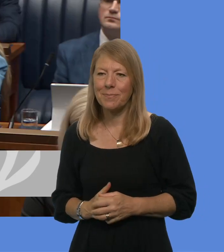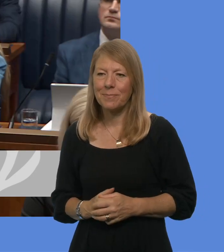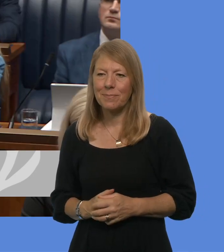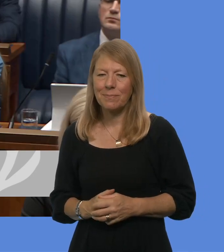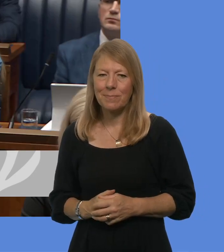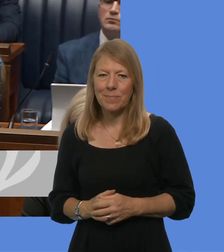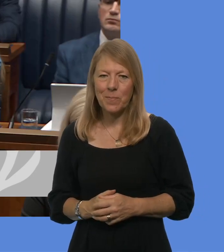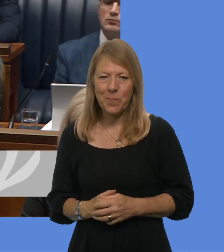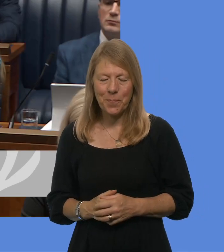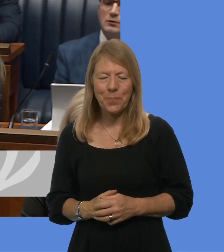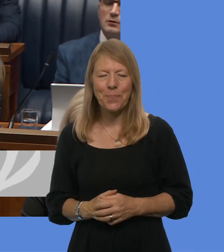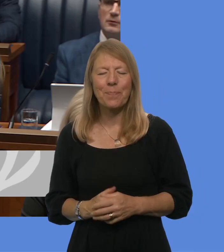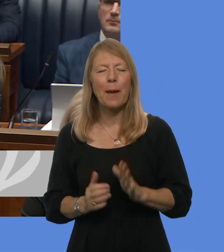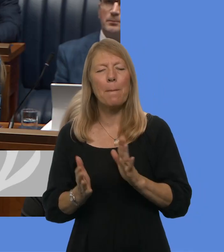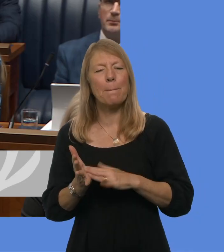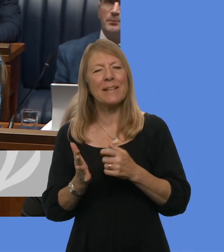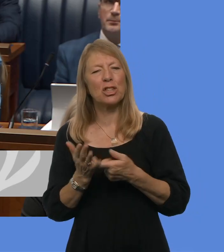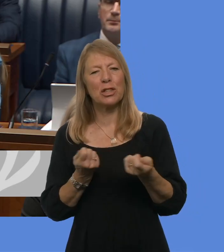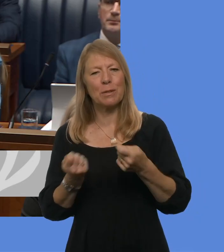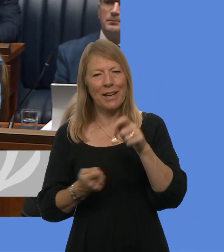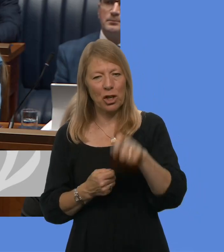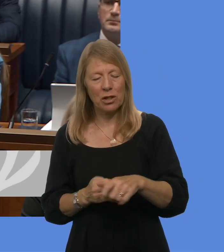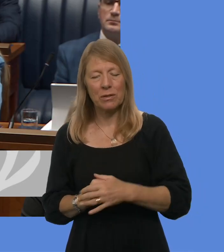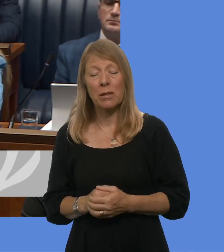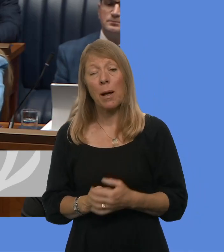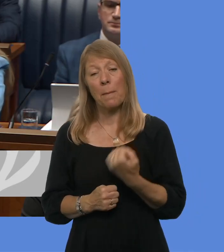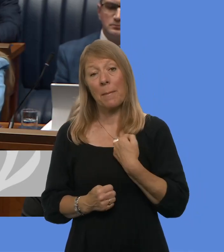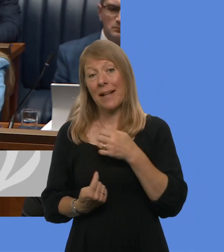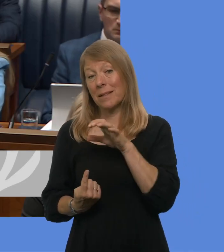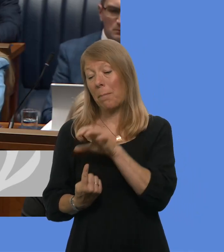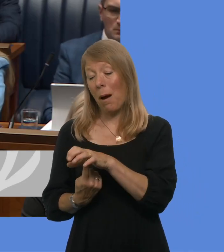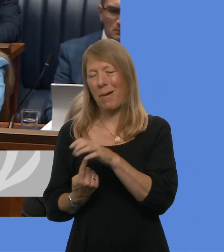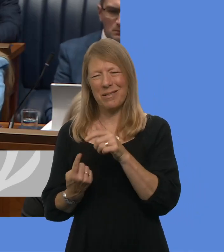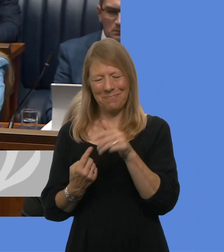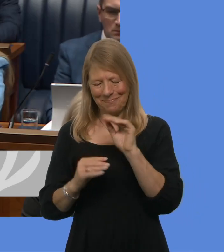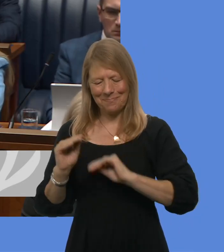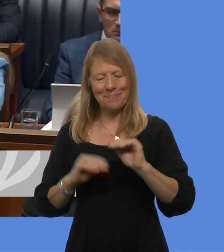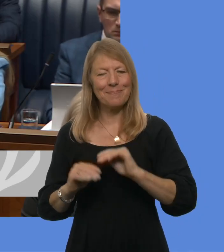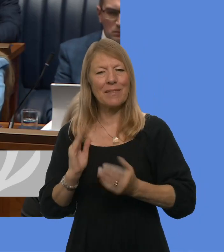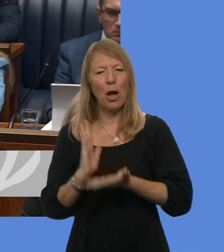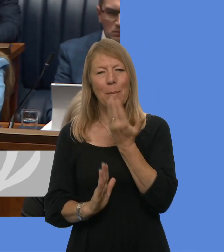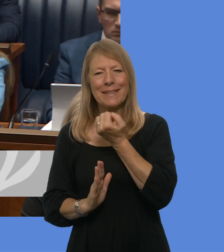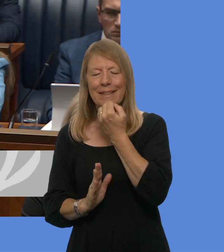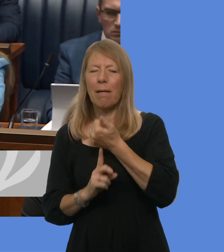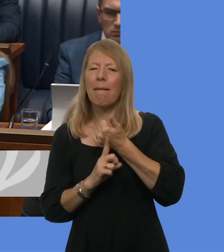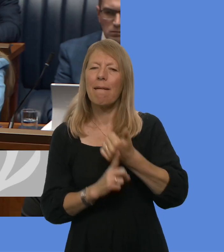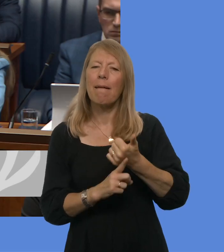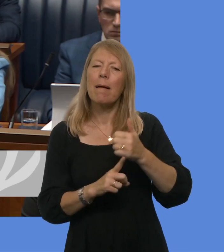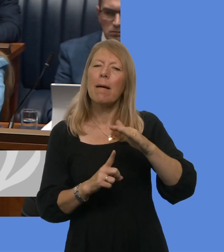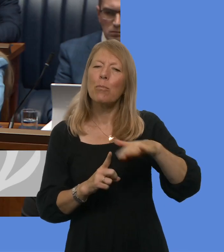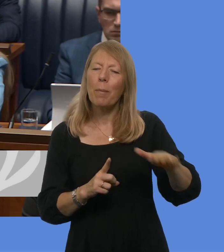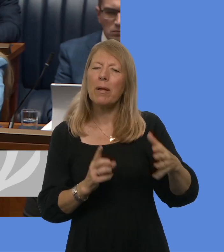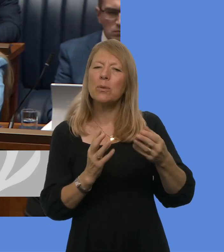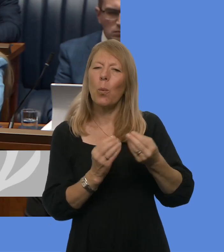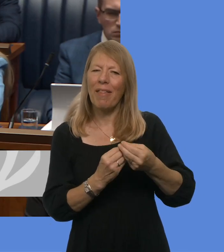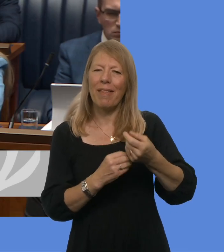Mr. Speaker, my department is progressing an update to the Supporting Pupils with Medication Needs guidance in collaboration